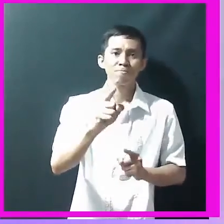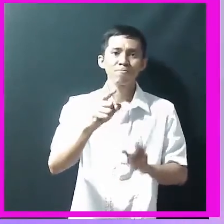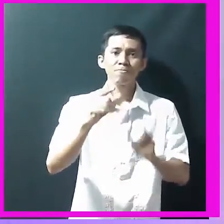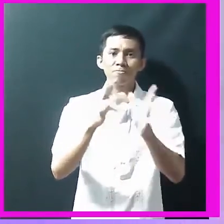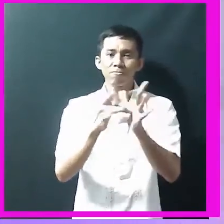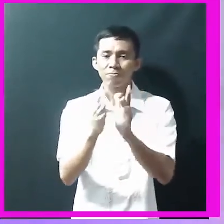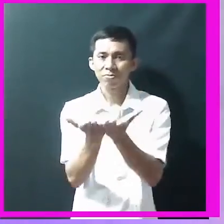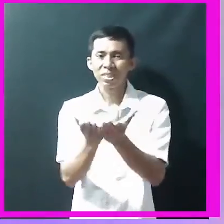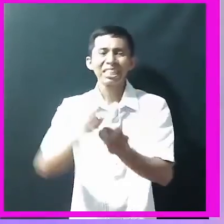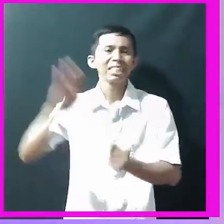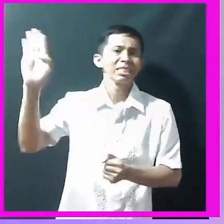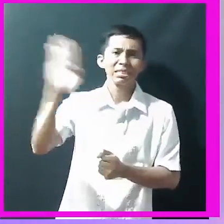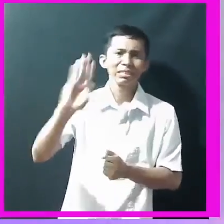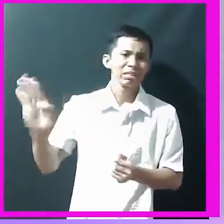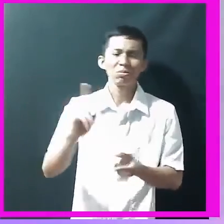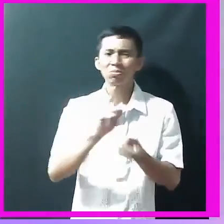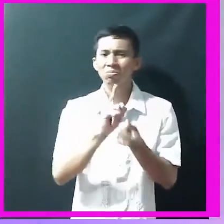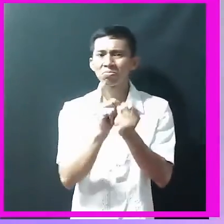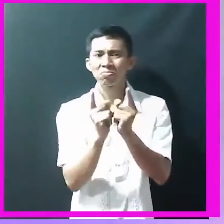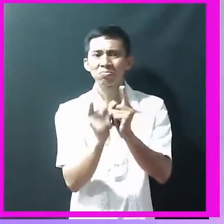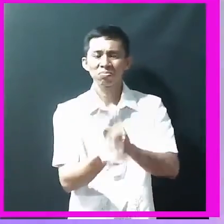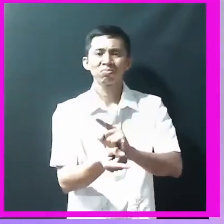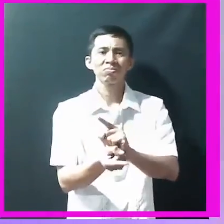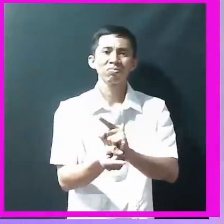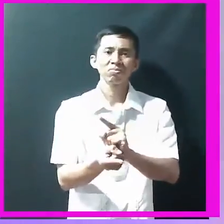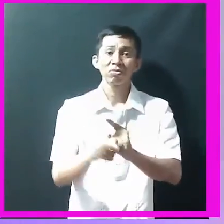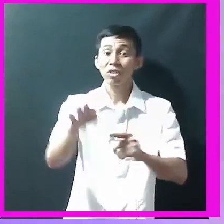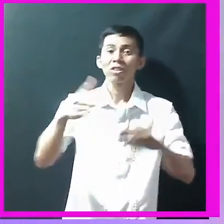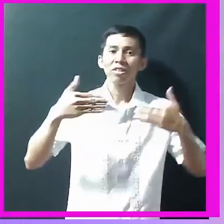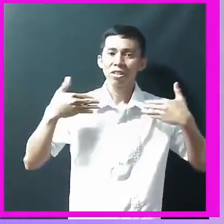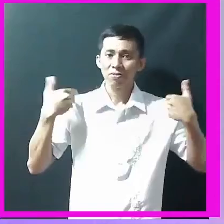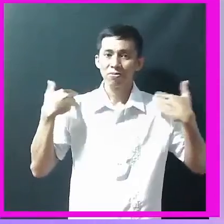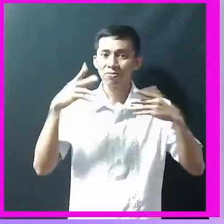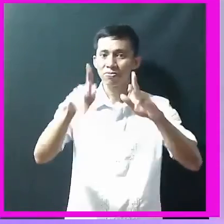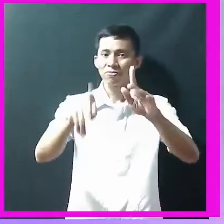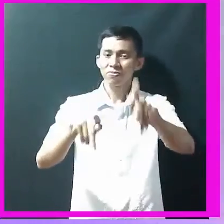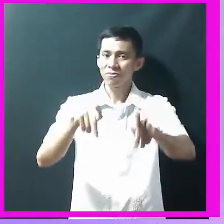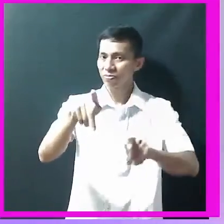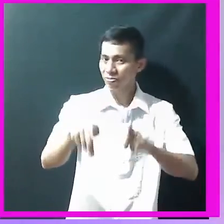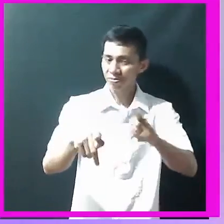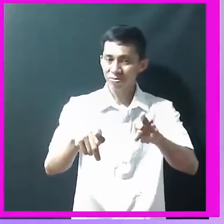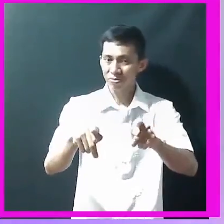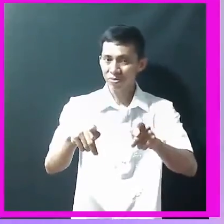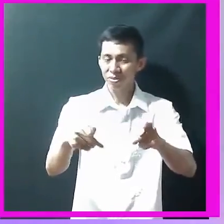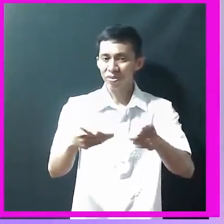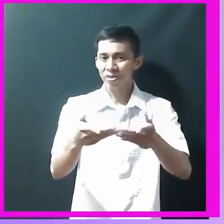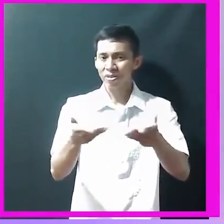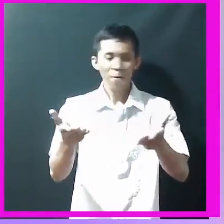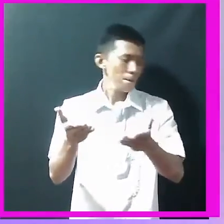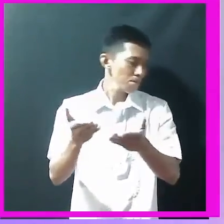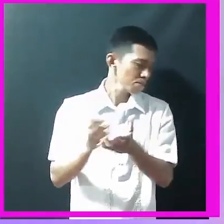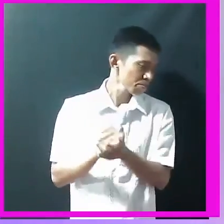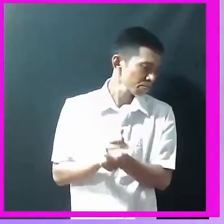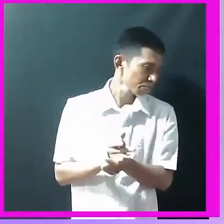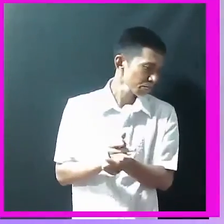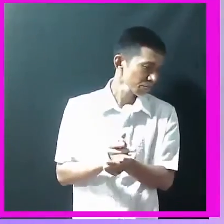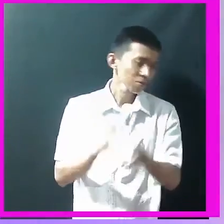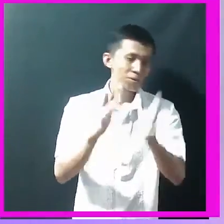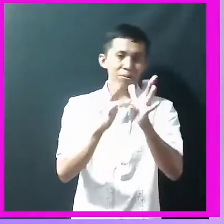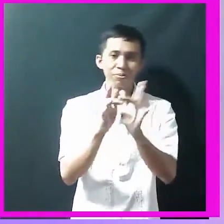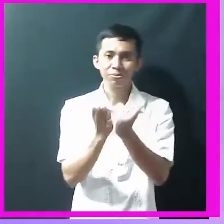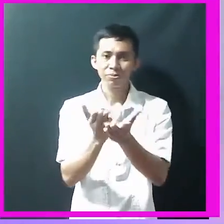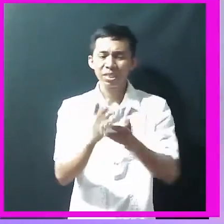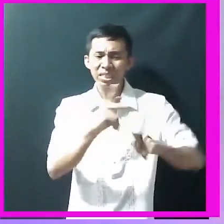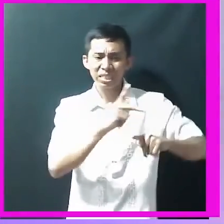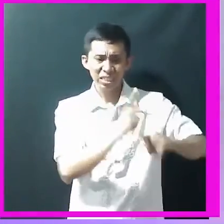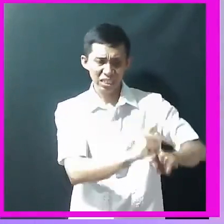scripture will never be changed. Young peoples, as Charles Spurgeon said, the Bible will keep